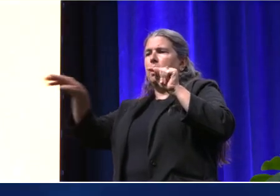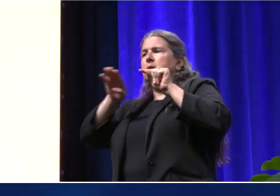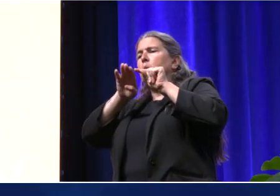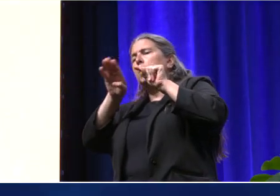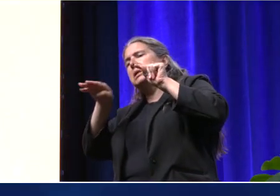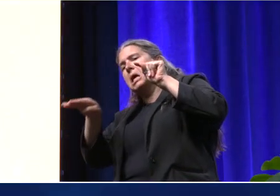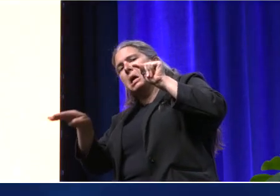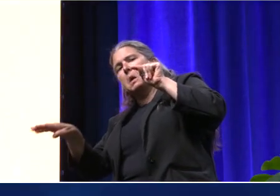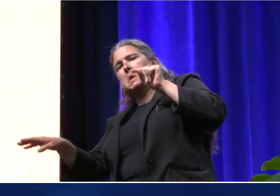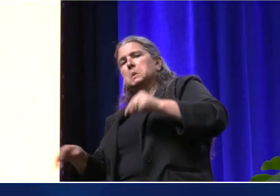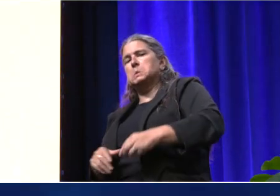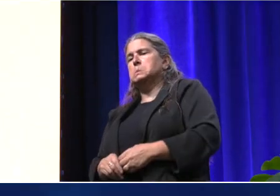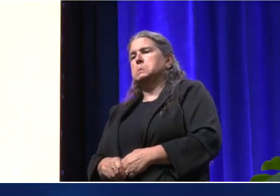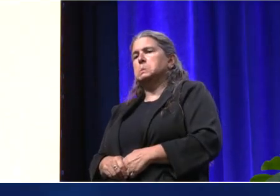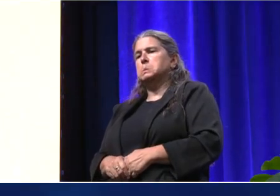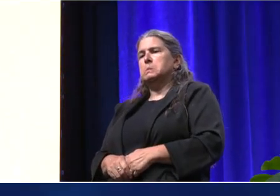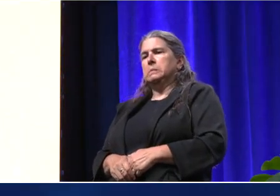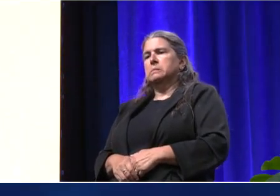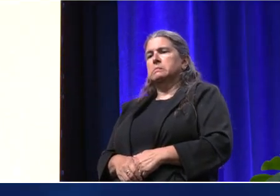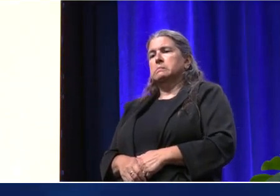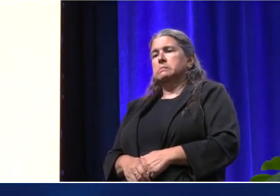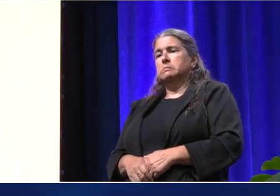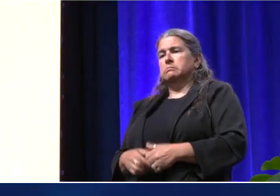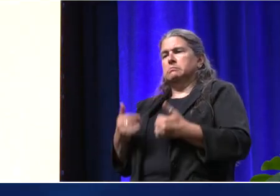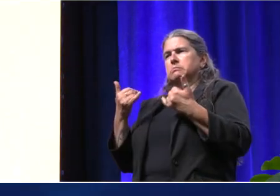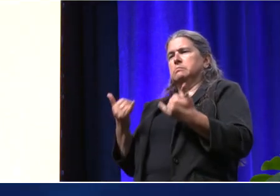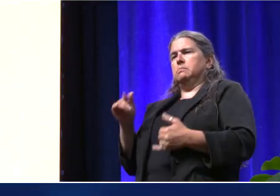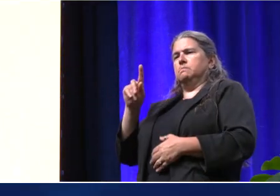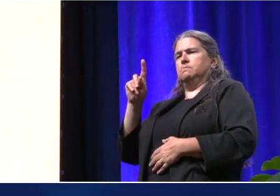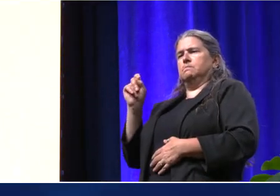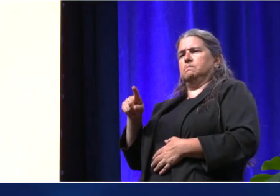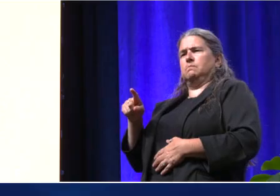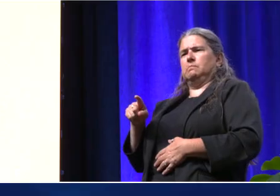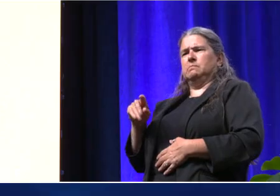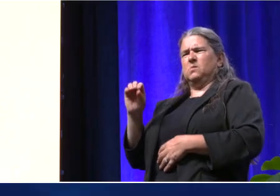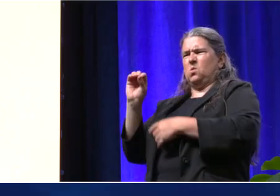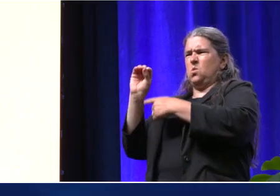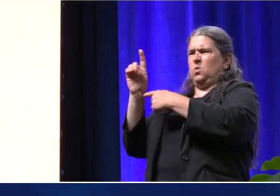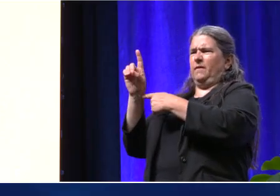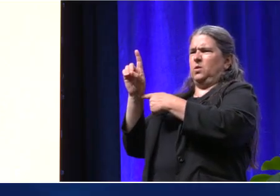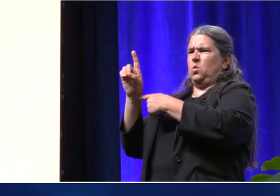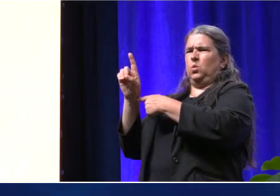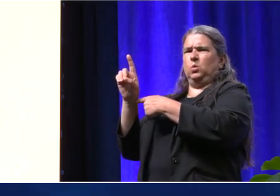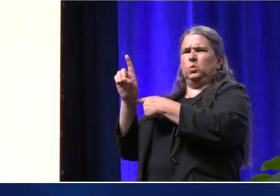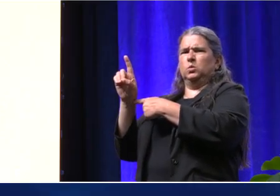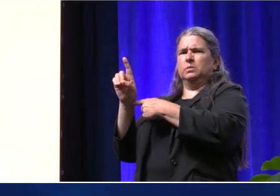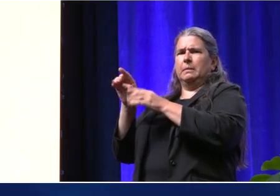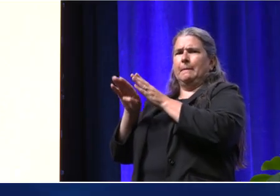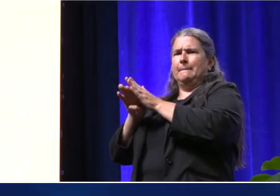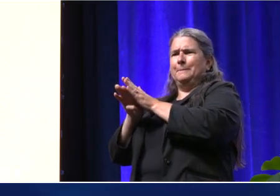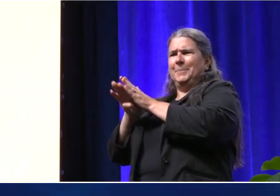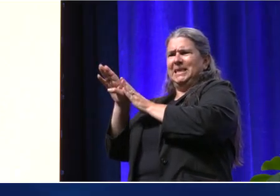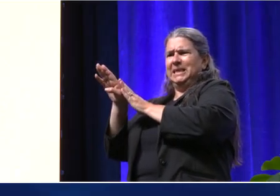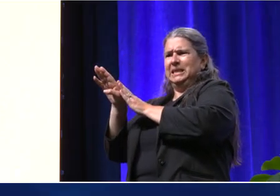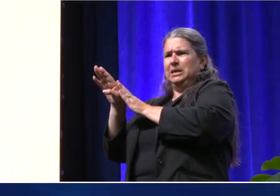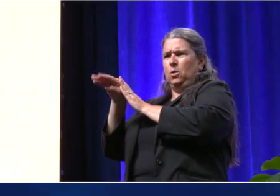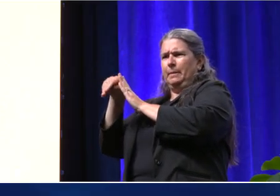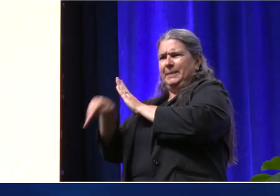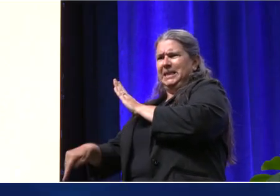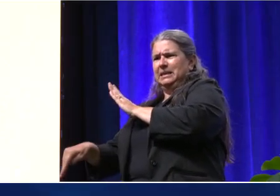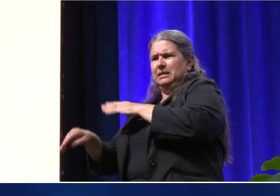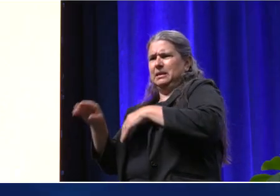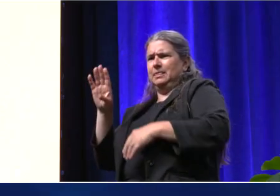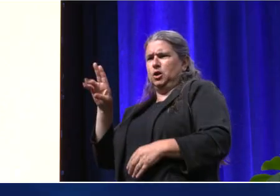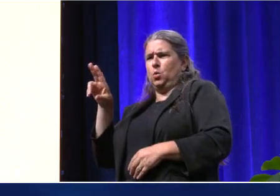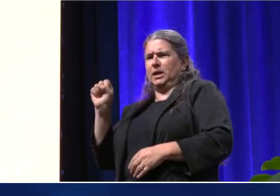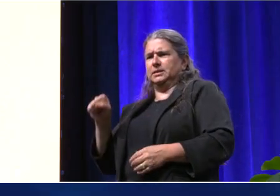So in terms of now that we're thinking about why we might have overdose declines, one of the key things for us to pin